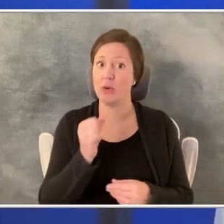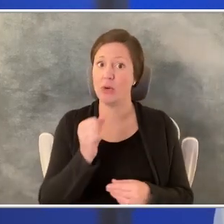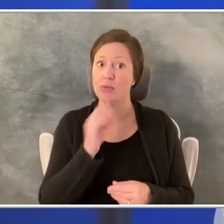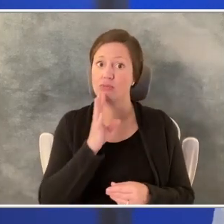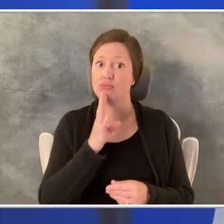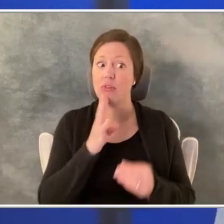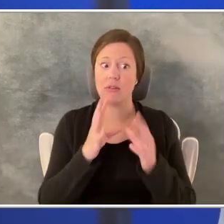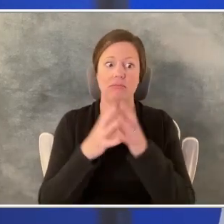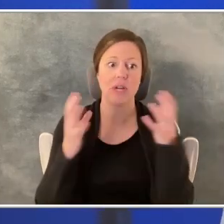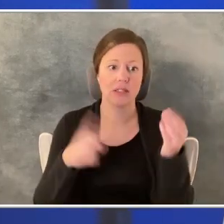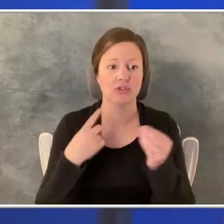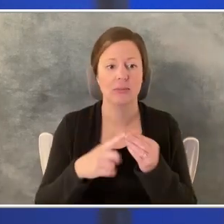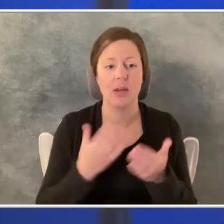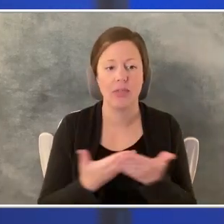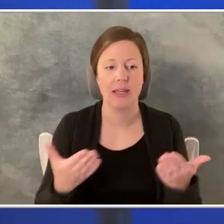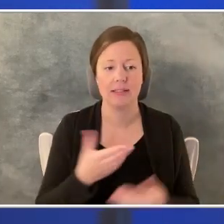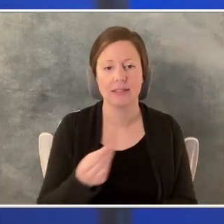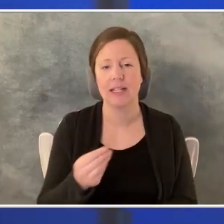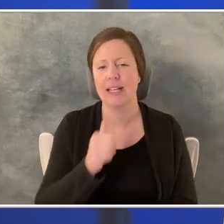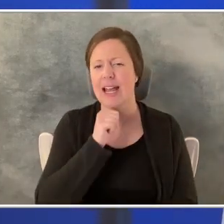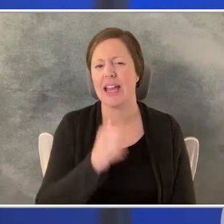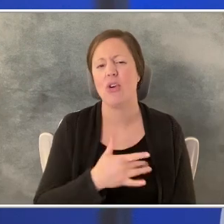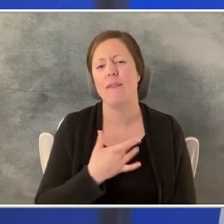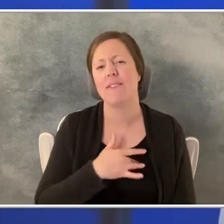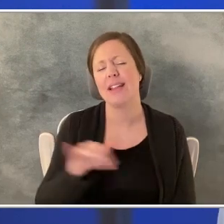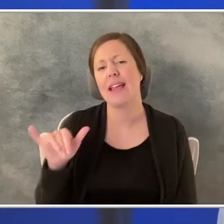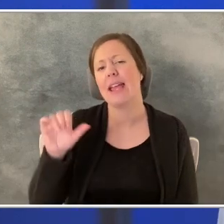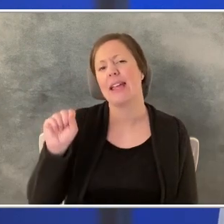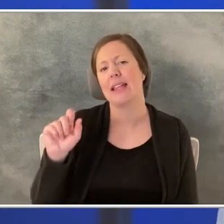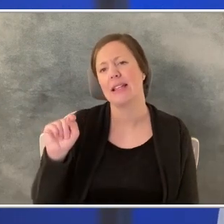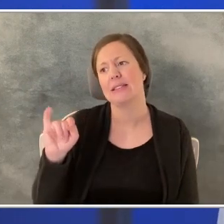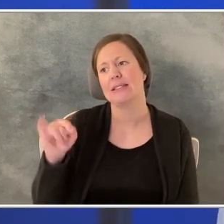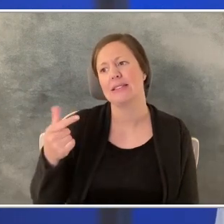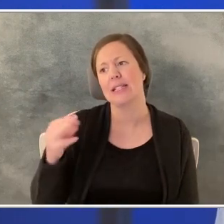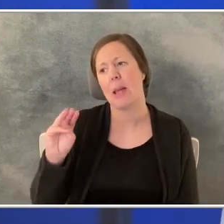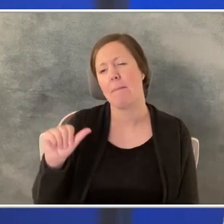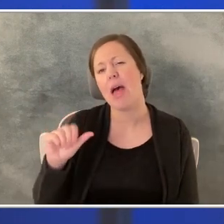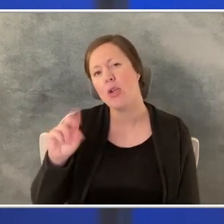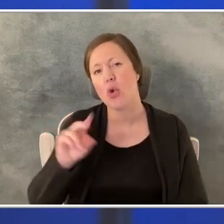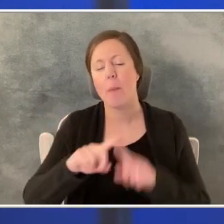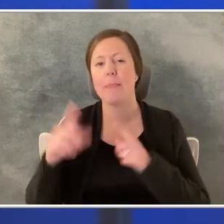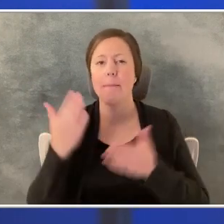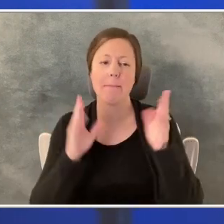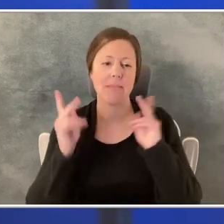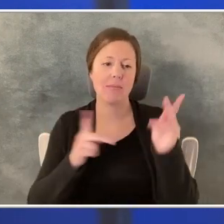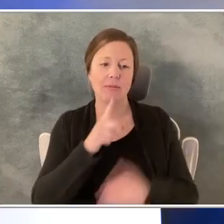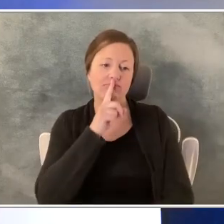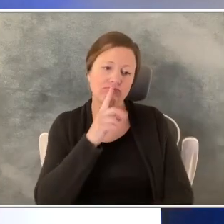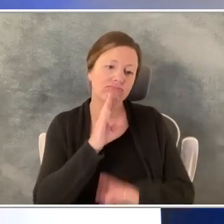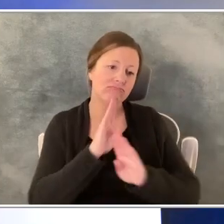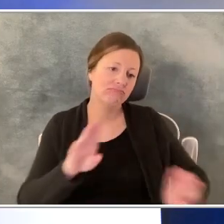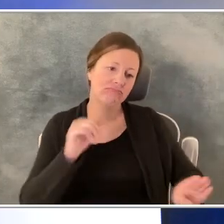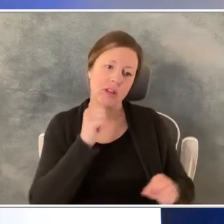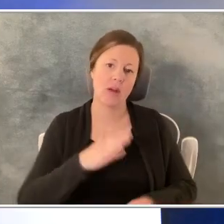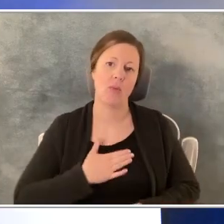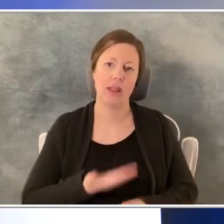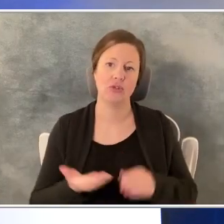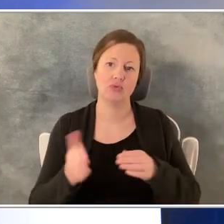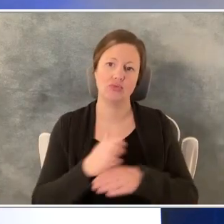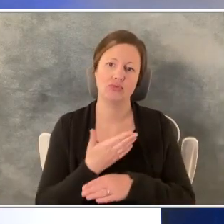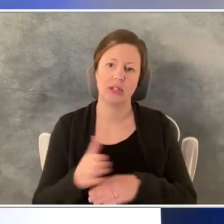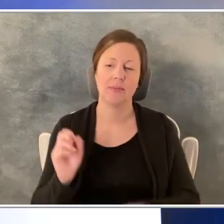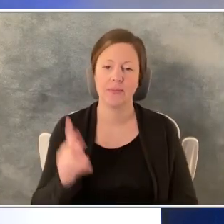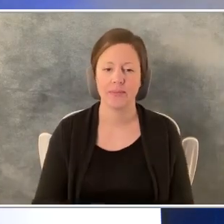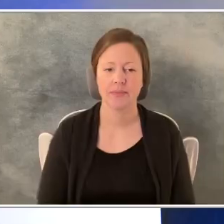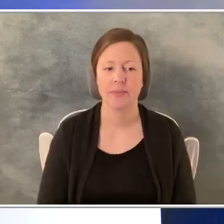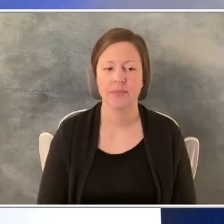I wouldn't necessarily say as much of a stigma so much as it is just people aren't willing to share. The communication issue. Correct. Yeah. All right. So have you started a support